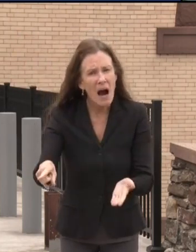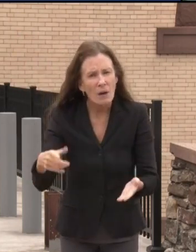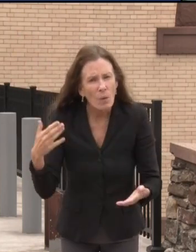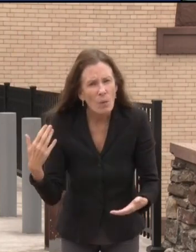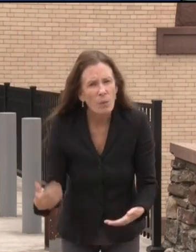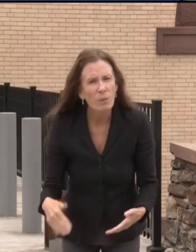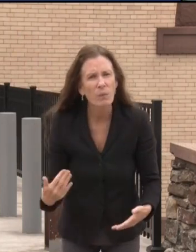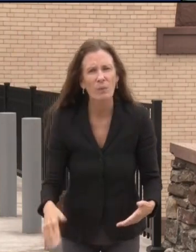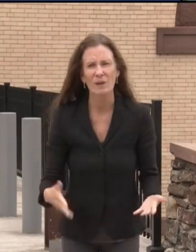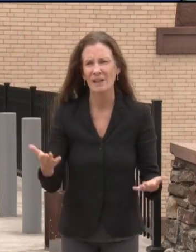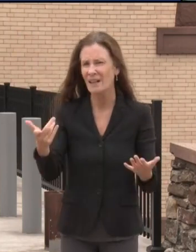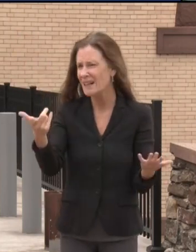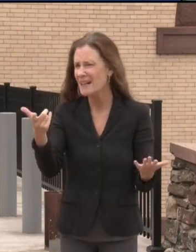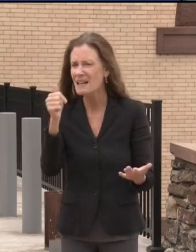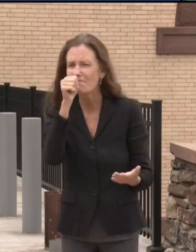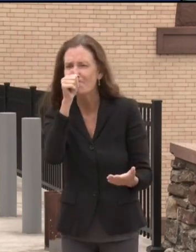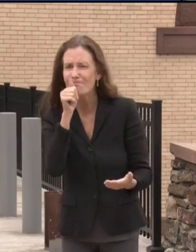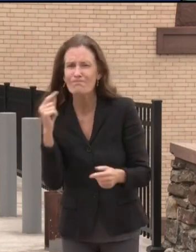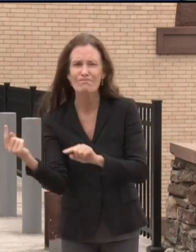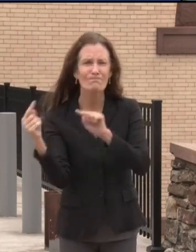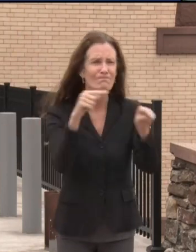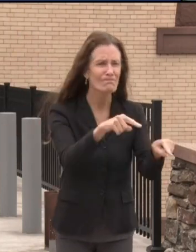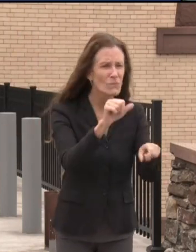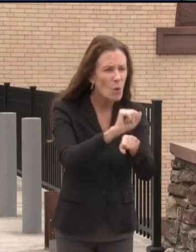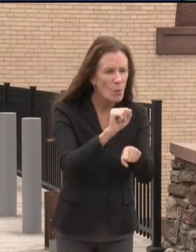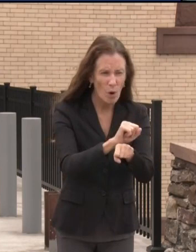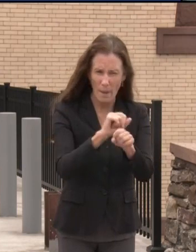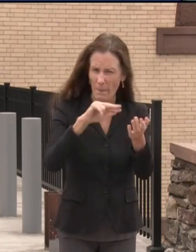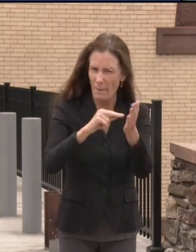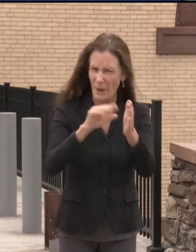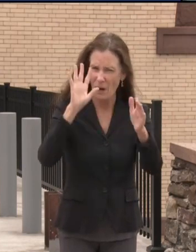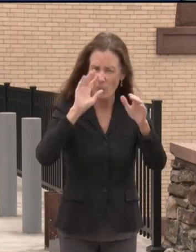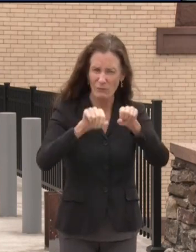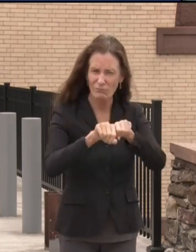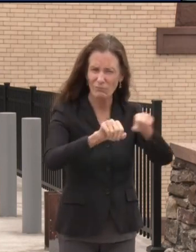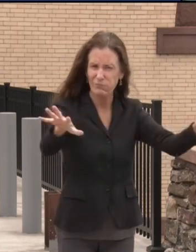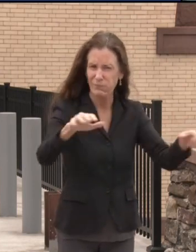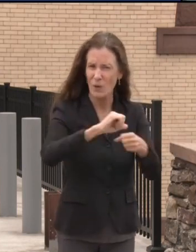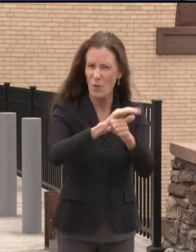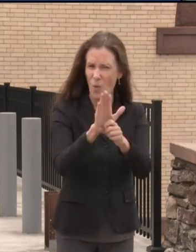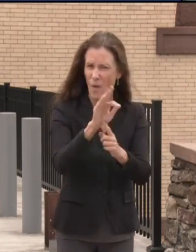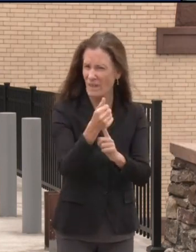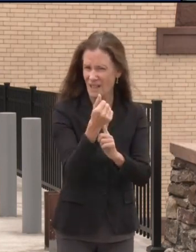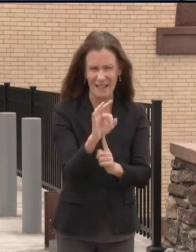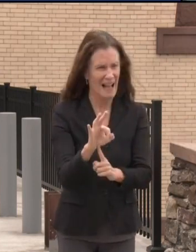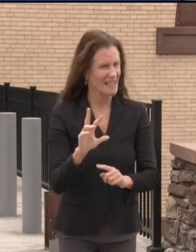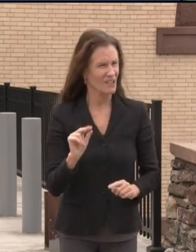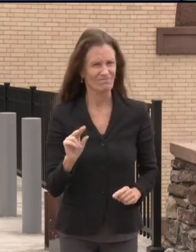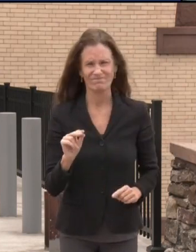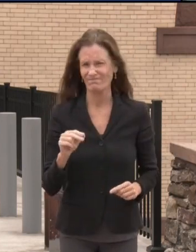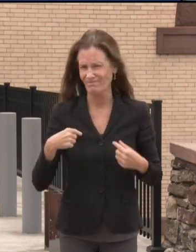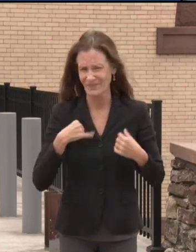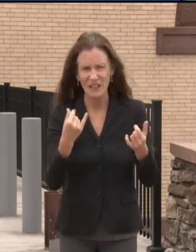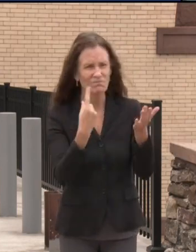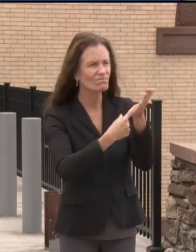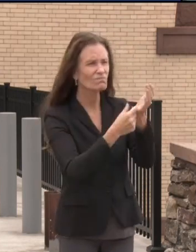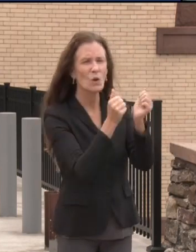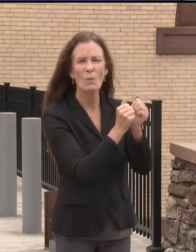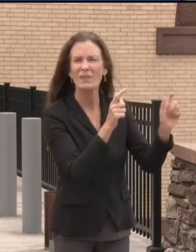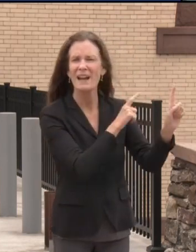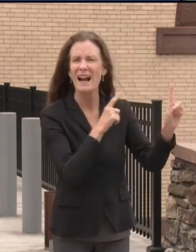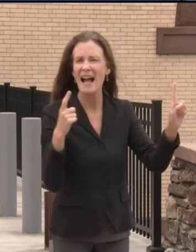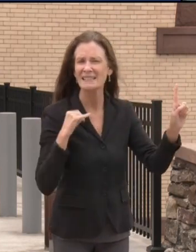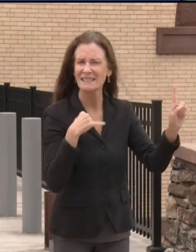numerous other coworkers and sometimes even customers. Our legislature, I'm asking them to act as soon as